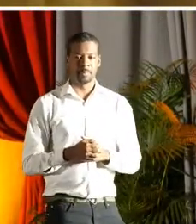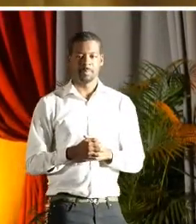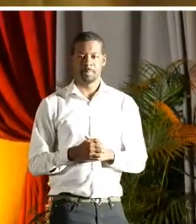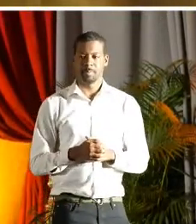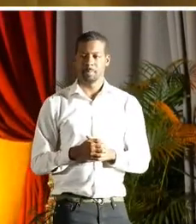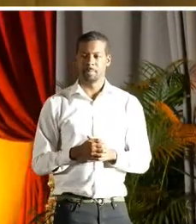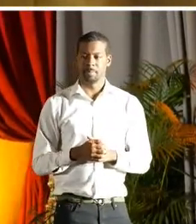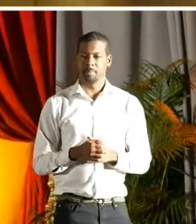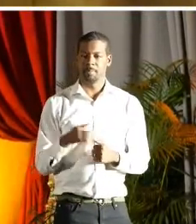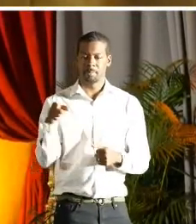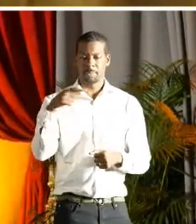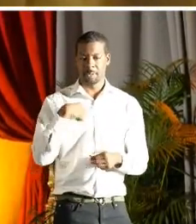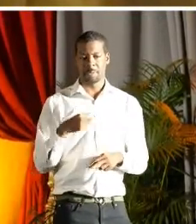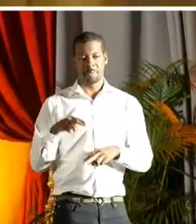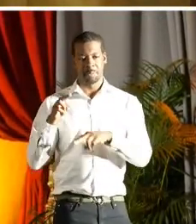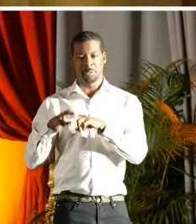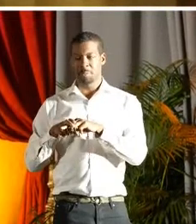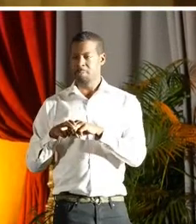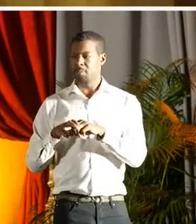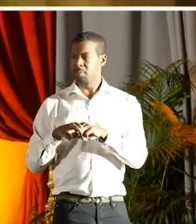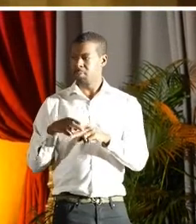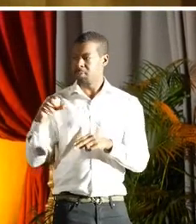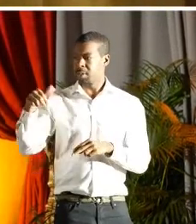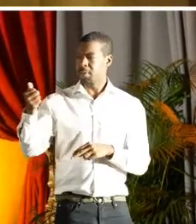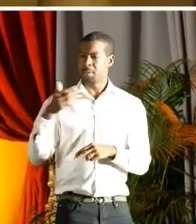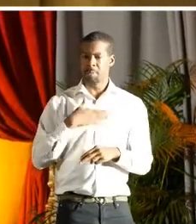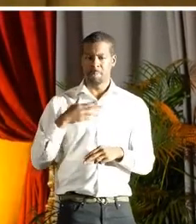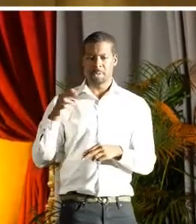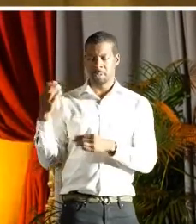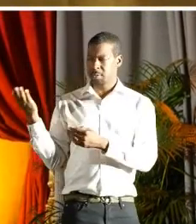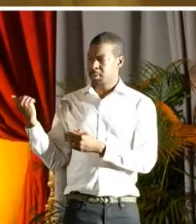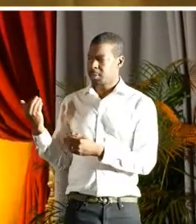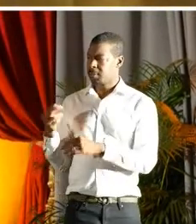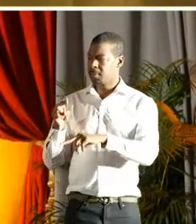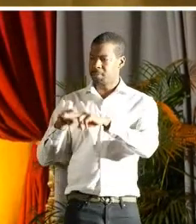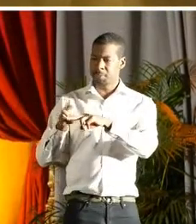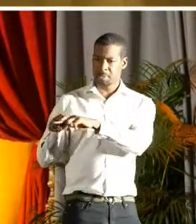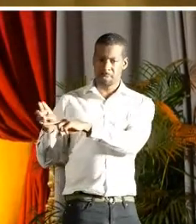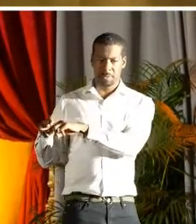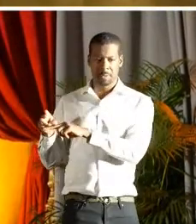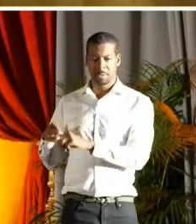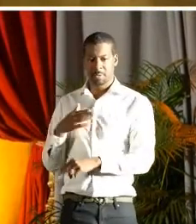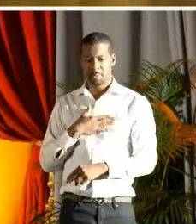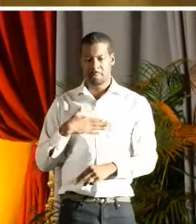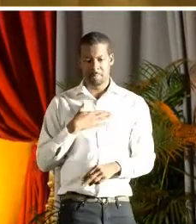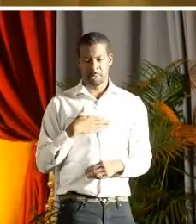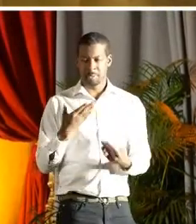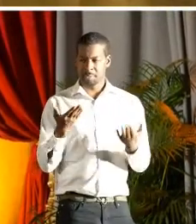I'm going to ask my panelists to please come up and please take a seat in front.